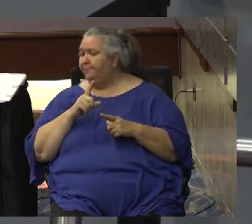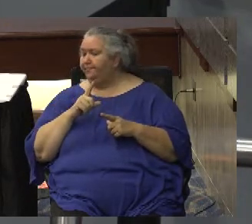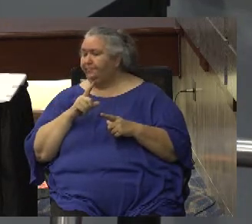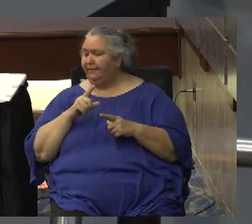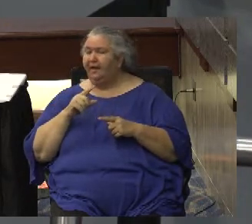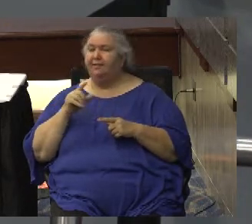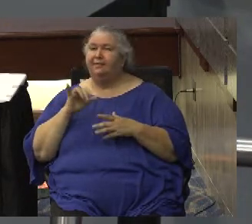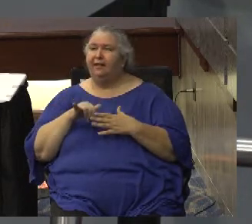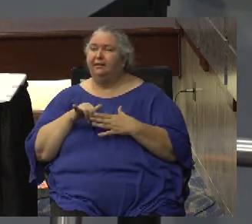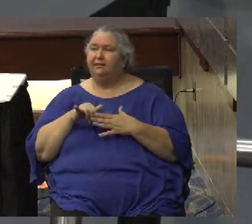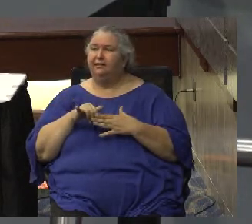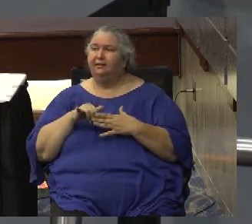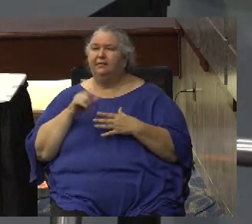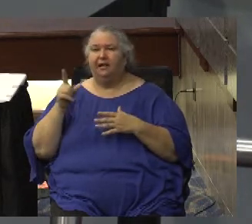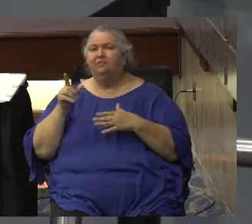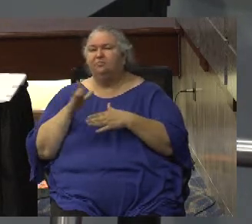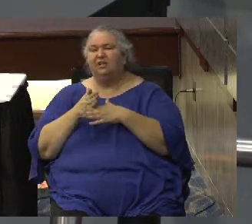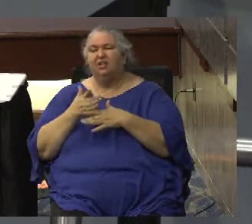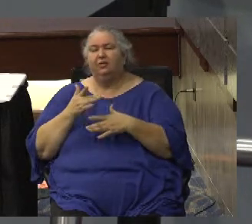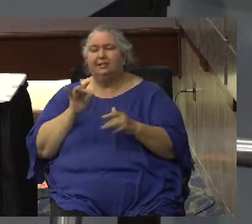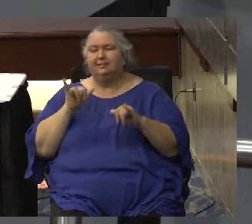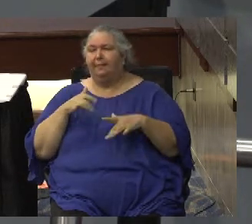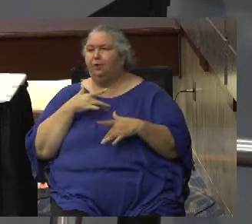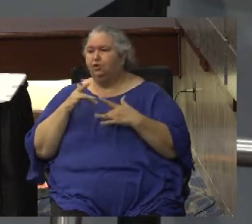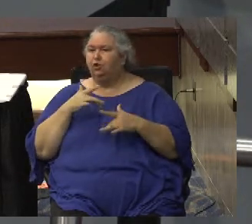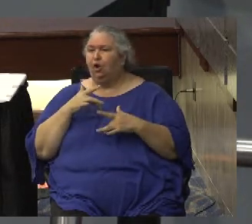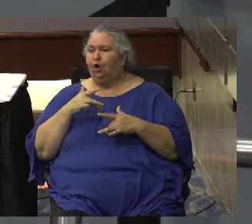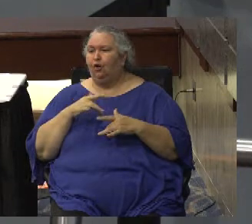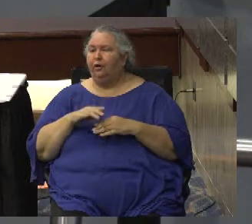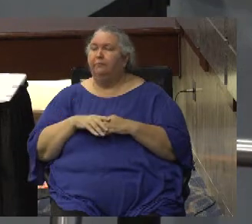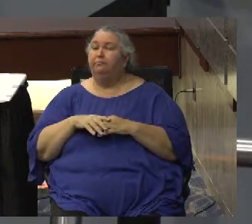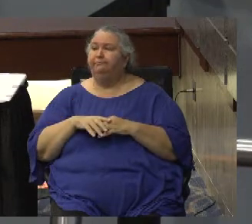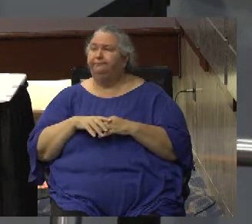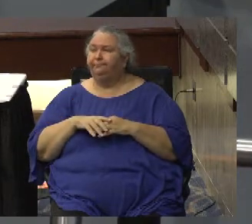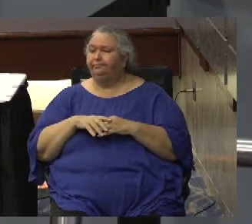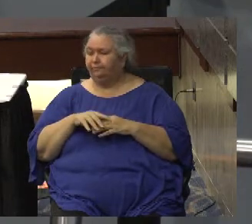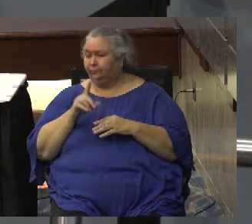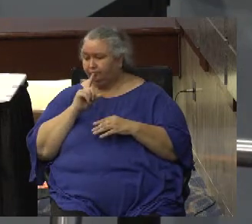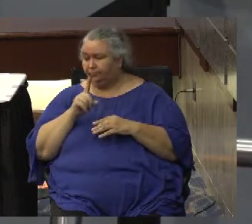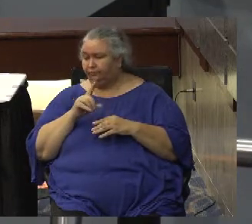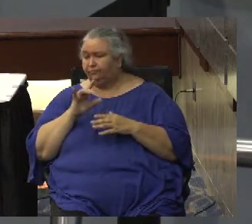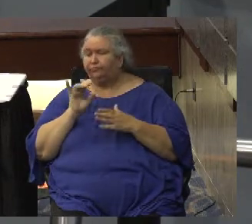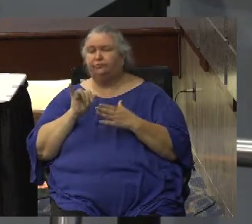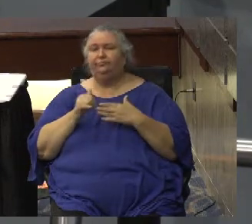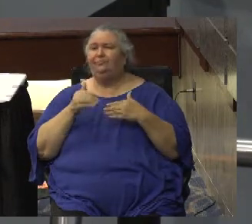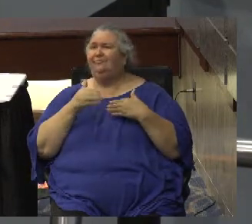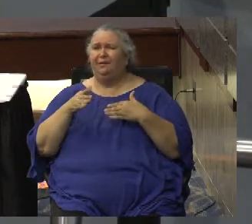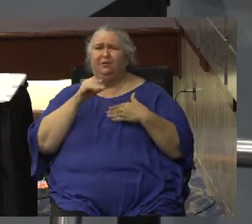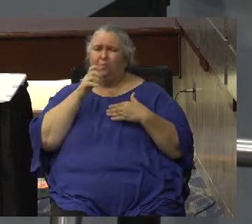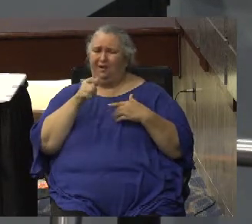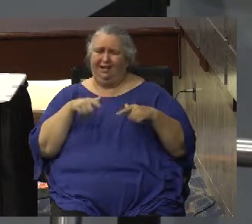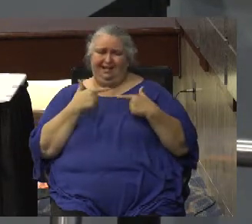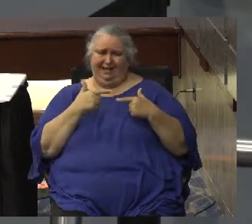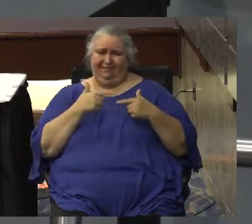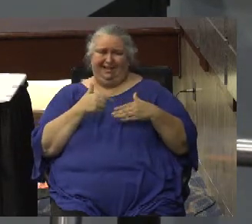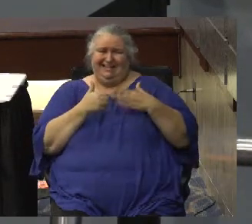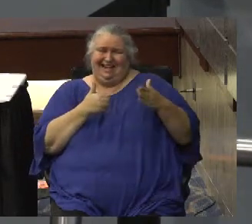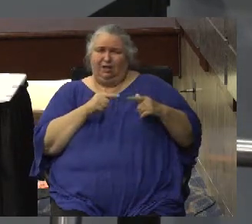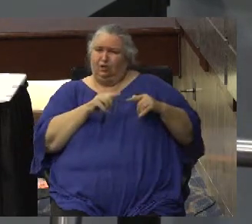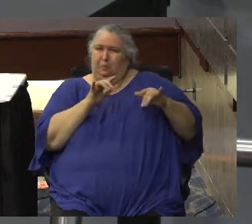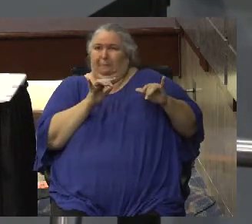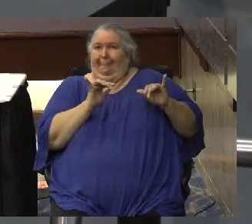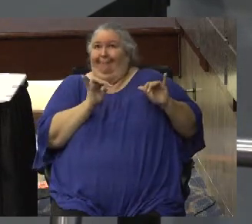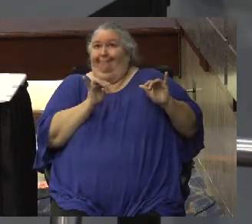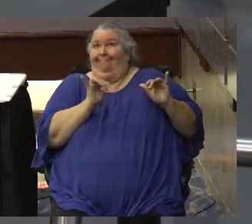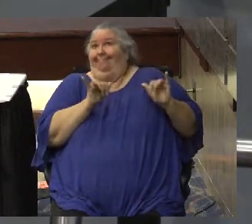him, that they all shared these concerns. In short, he and his neighbors, they don't want to live next to a hotel.